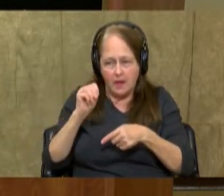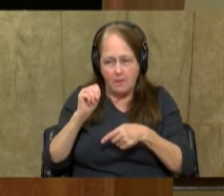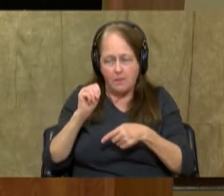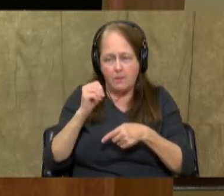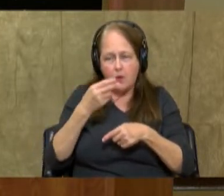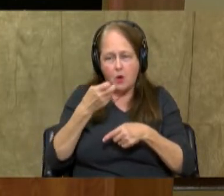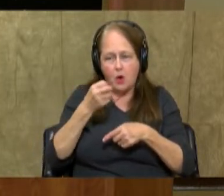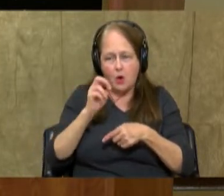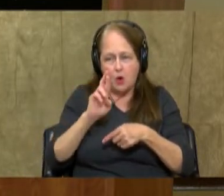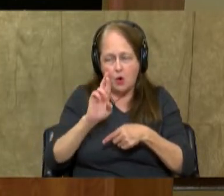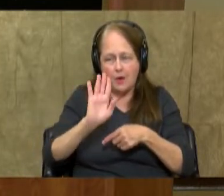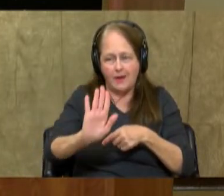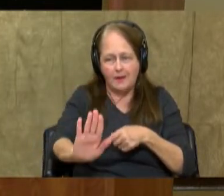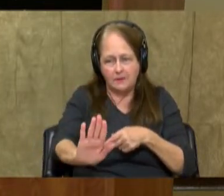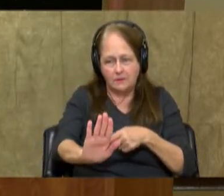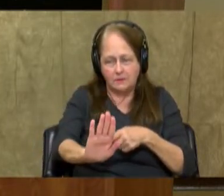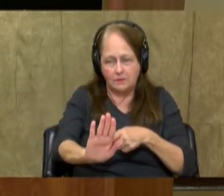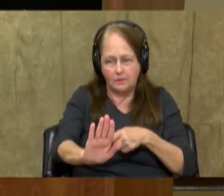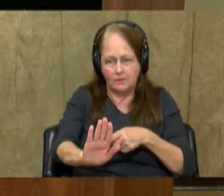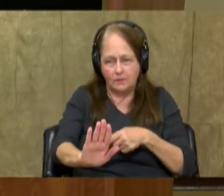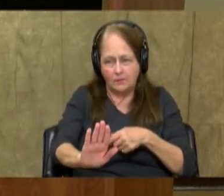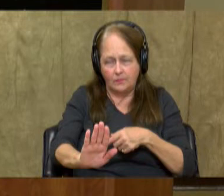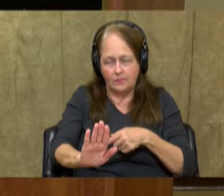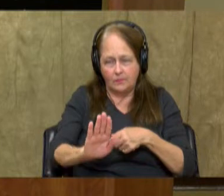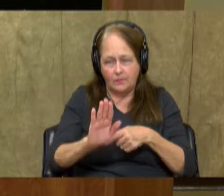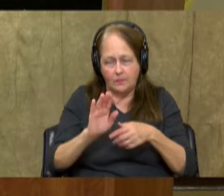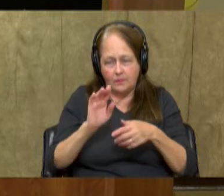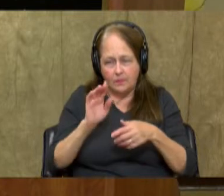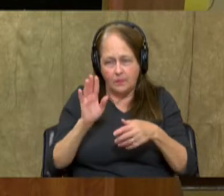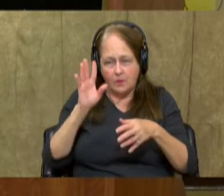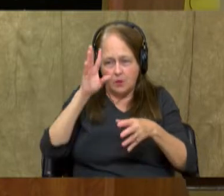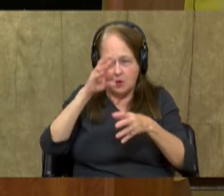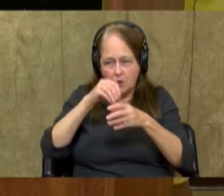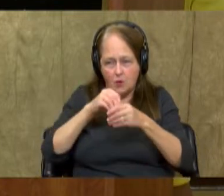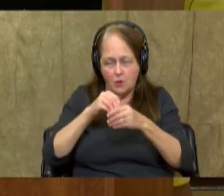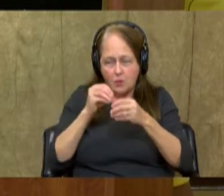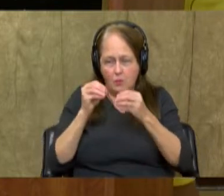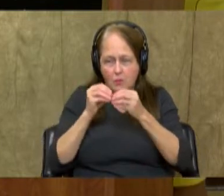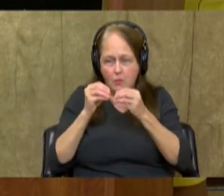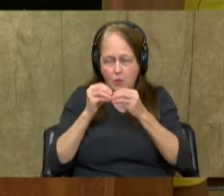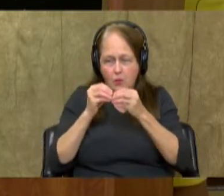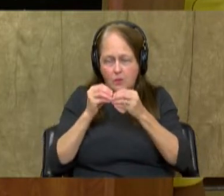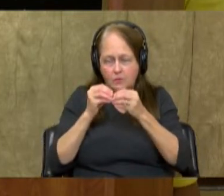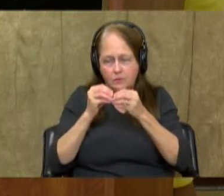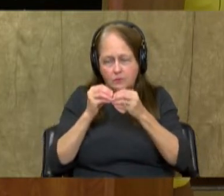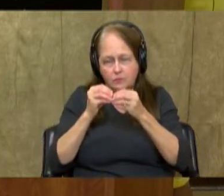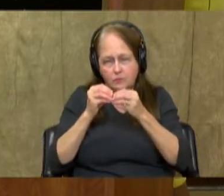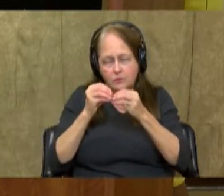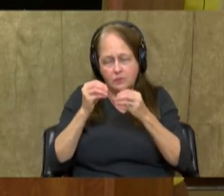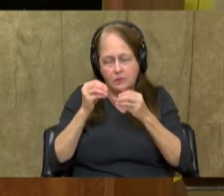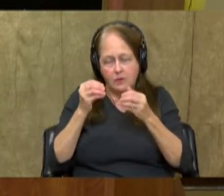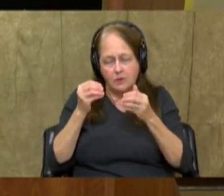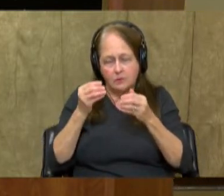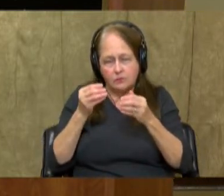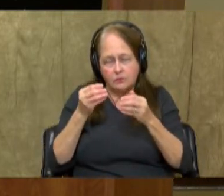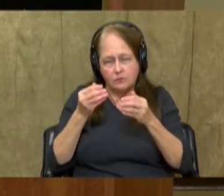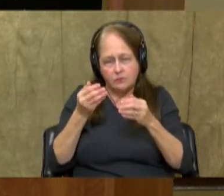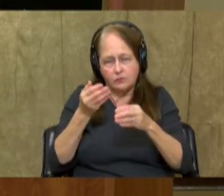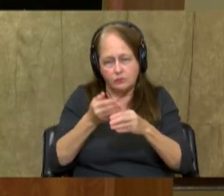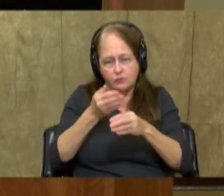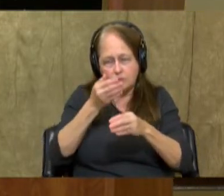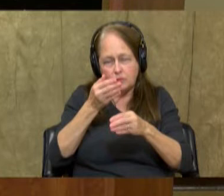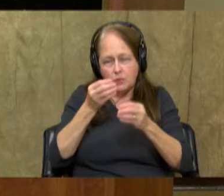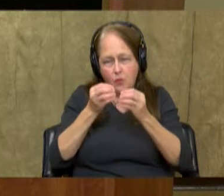her, even his. It often includes more up-to-date information. Well, again,